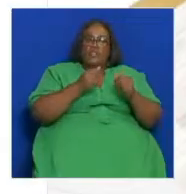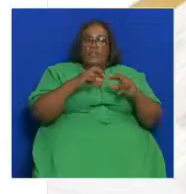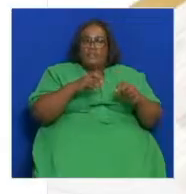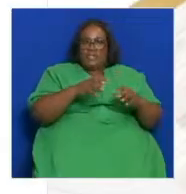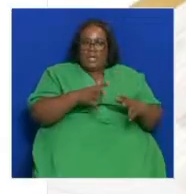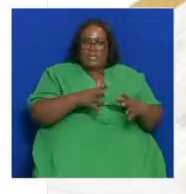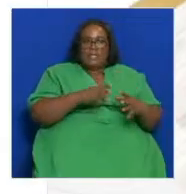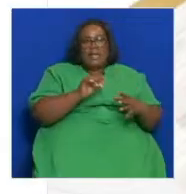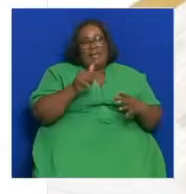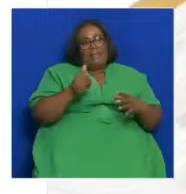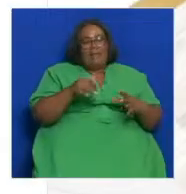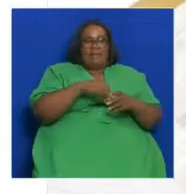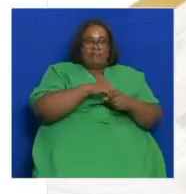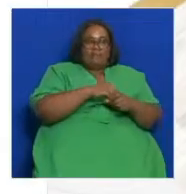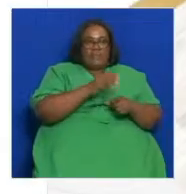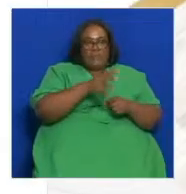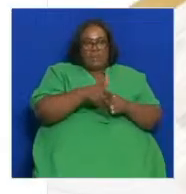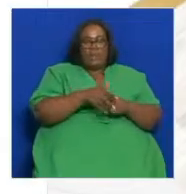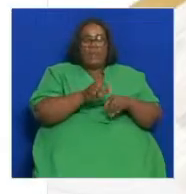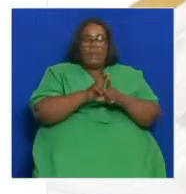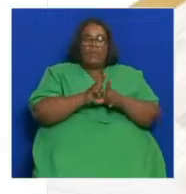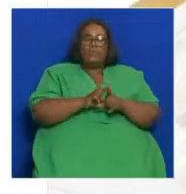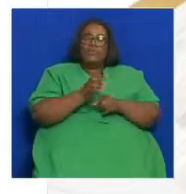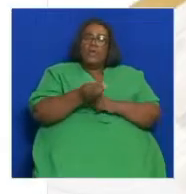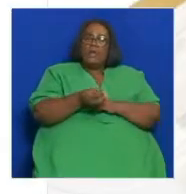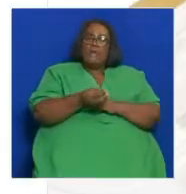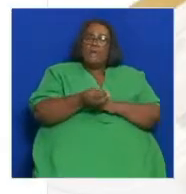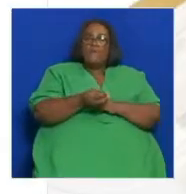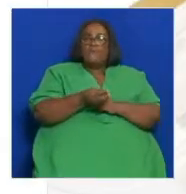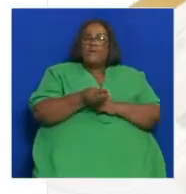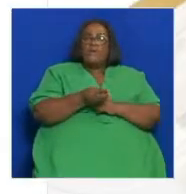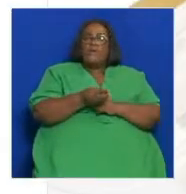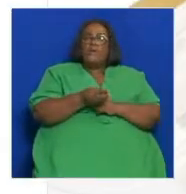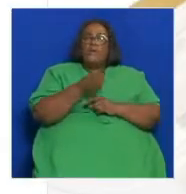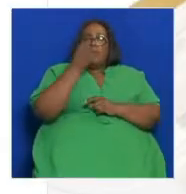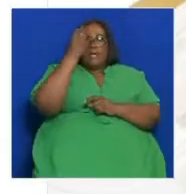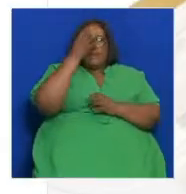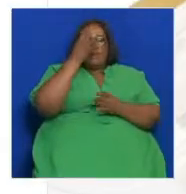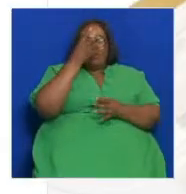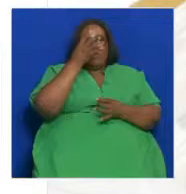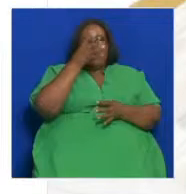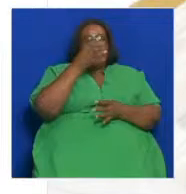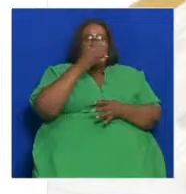also have a data analyst as part of the team.